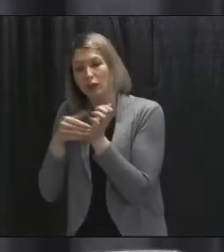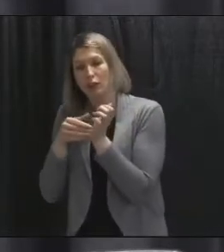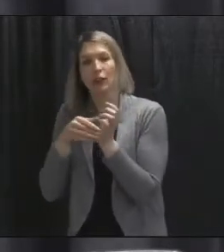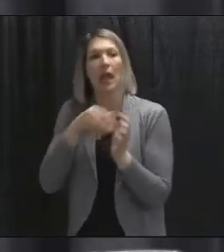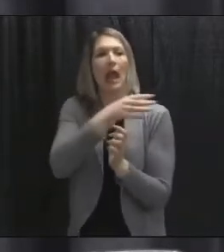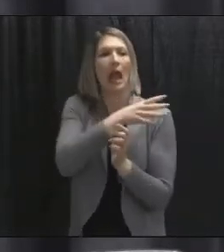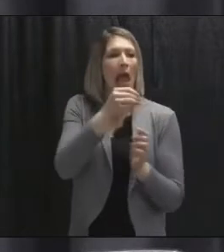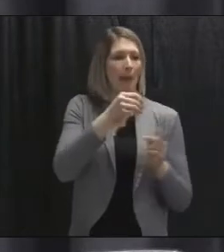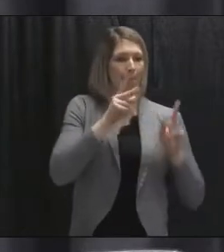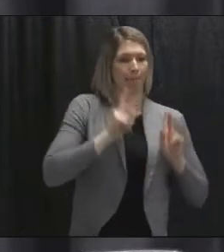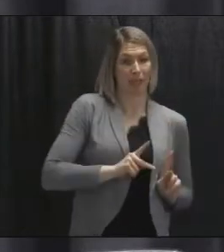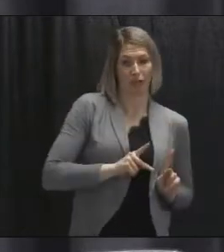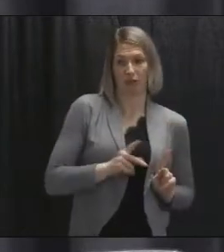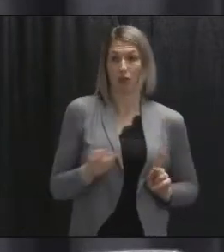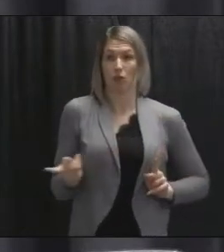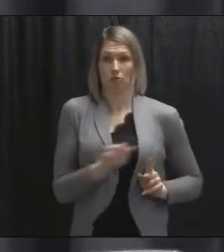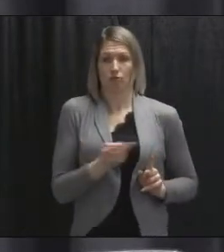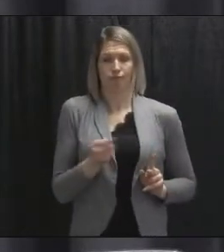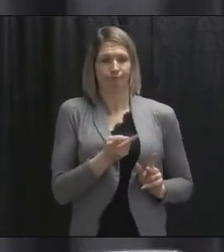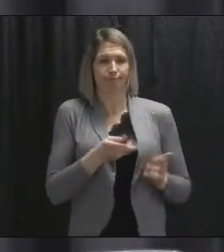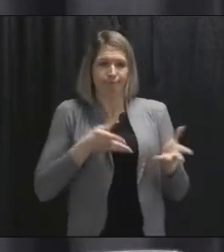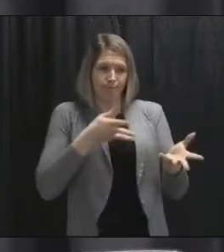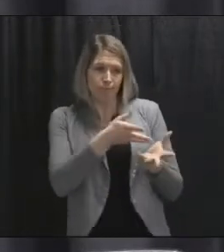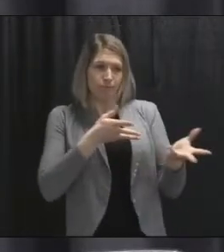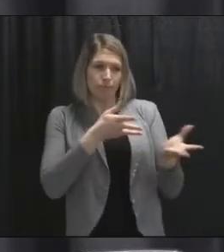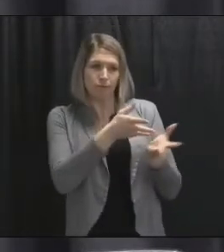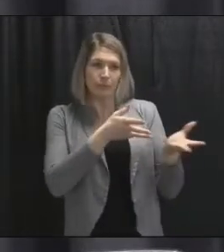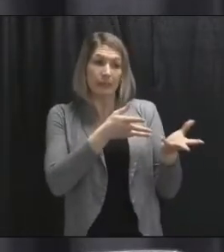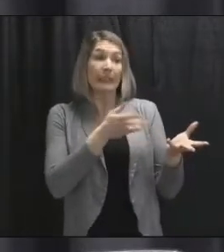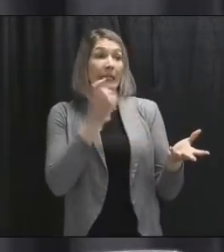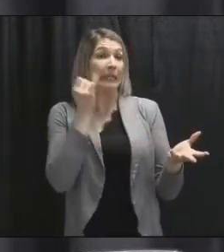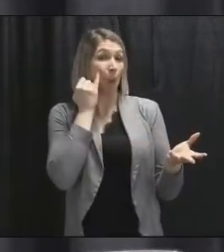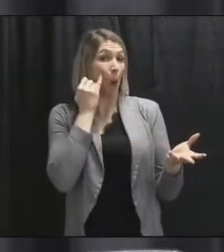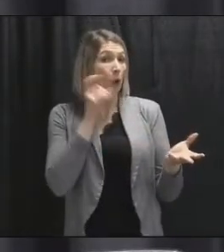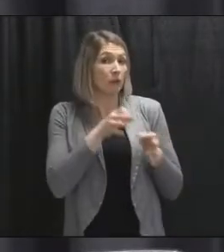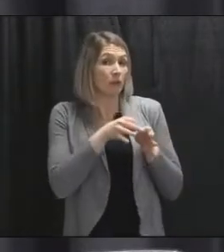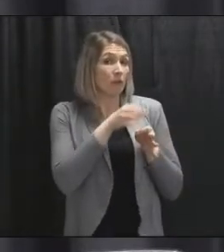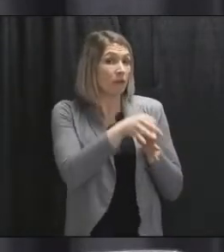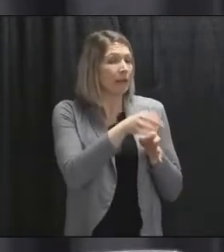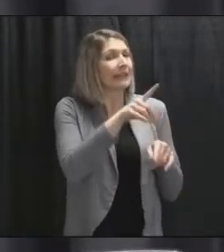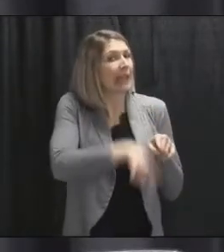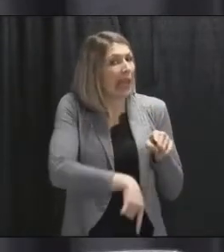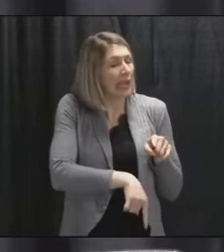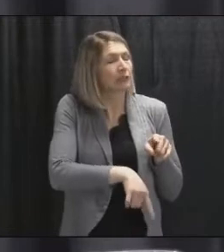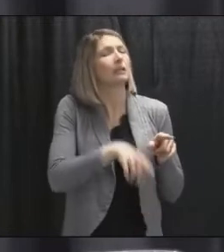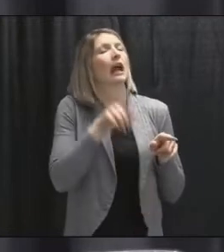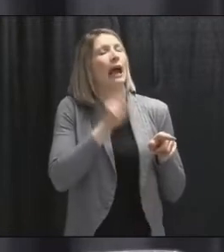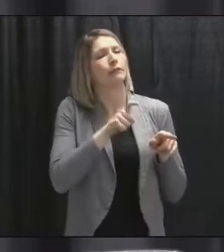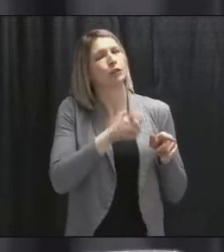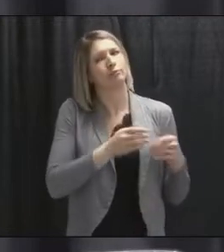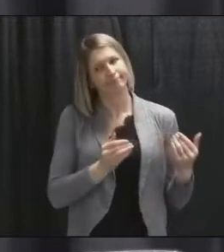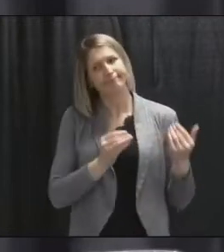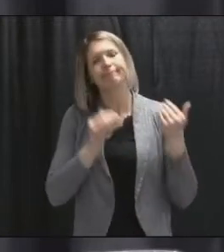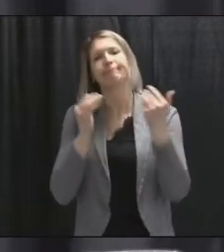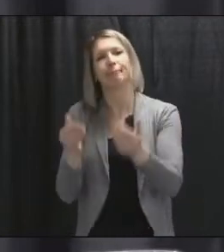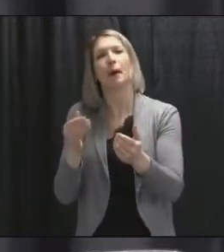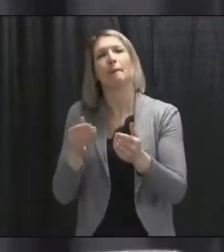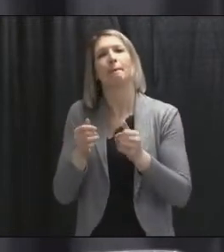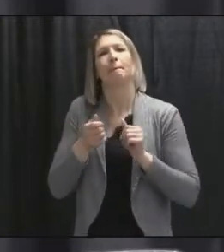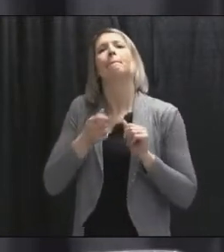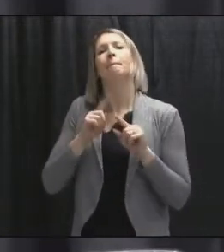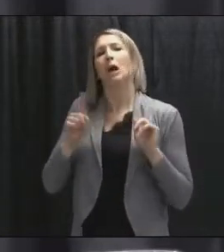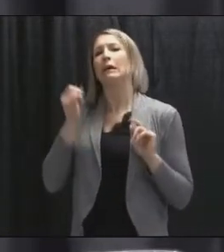patient. And it may need to take place between primary care provider and specialist. But each of us has a responsibility to look